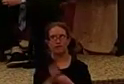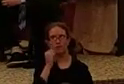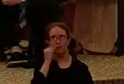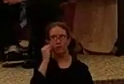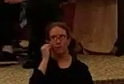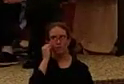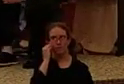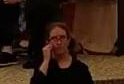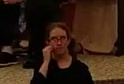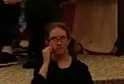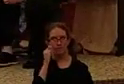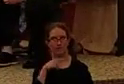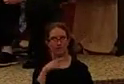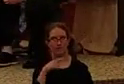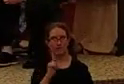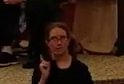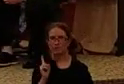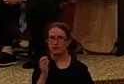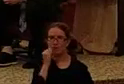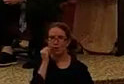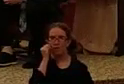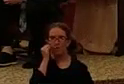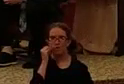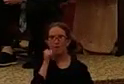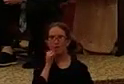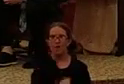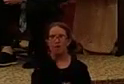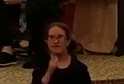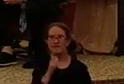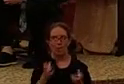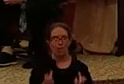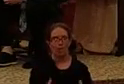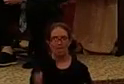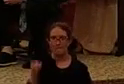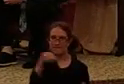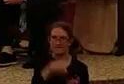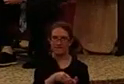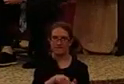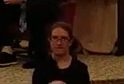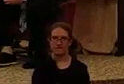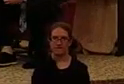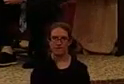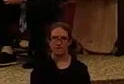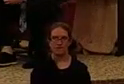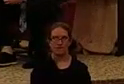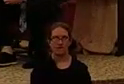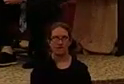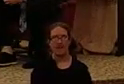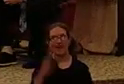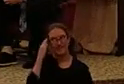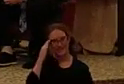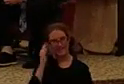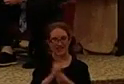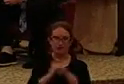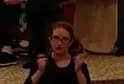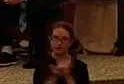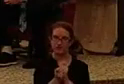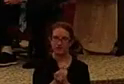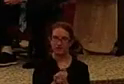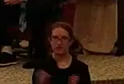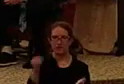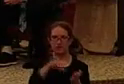They went, he said, where's your house? He said, my wife doesn't want me back. He said, I bet that's about to change. He took